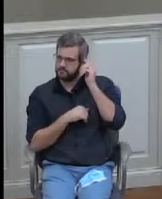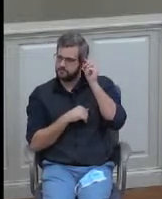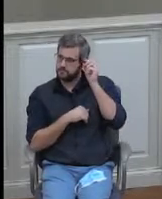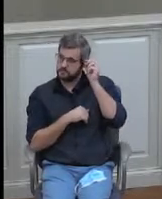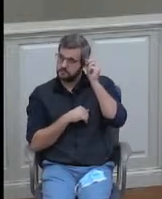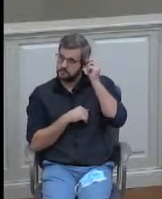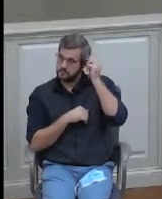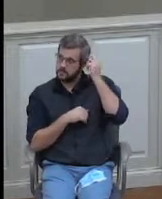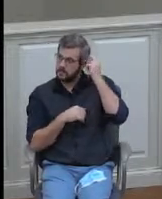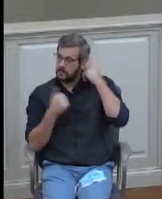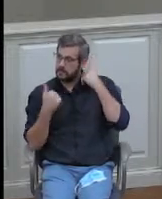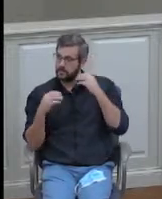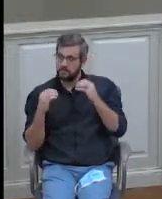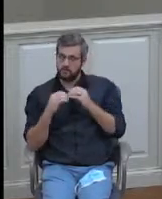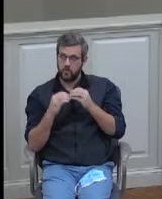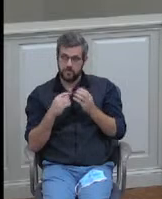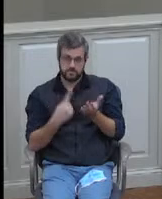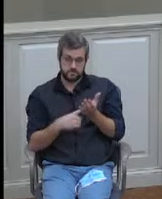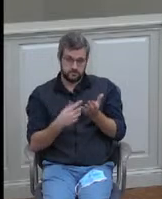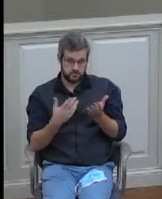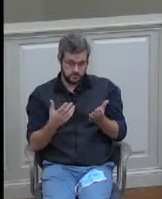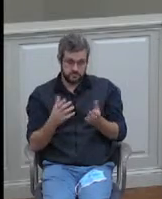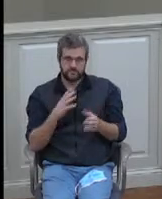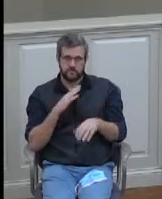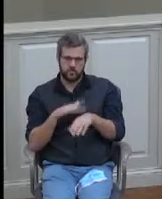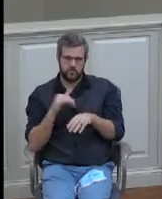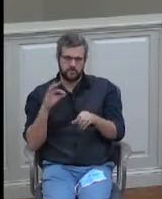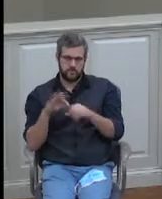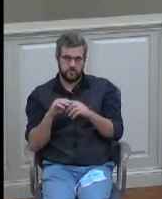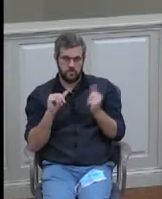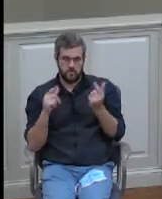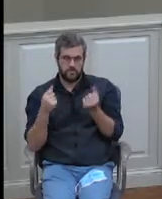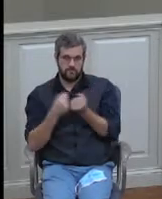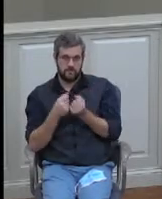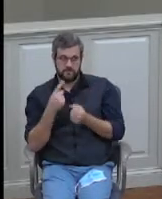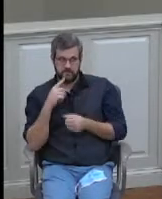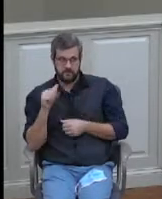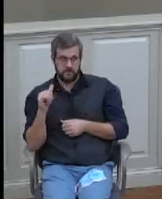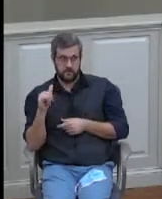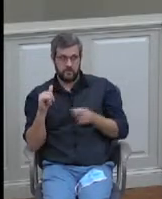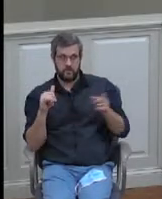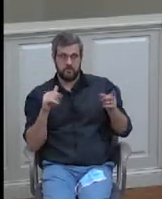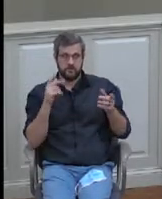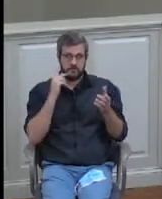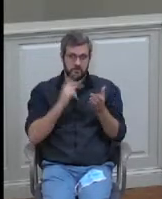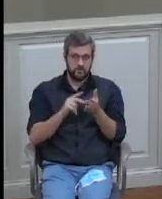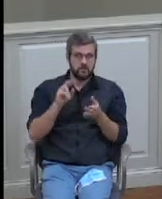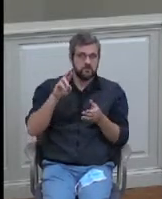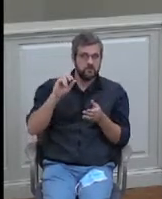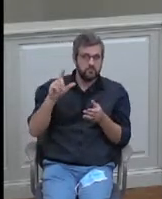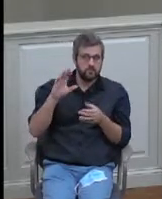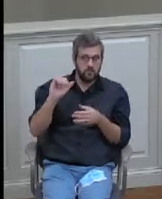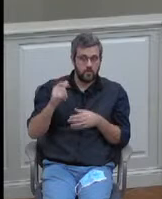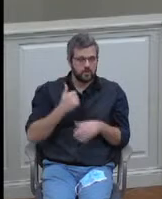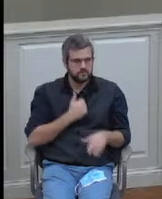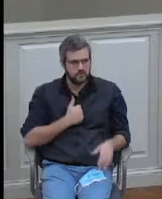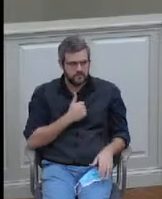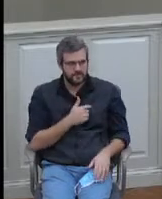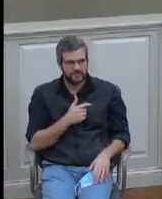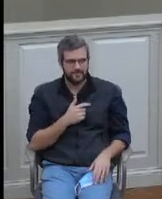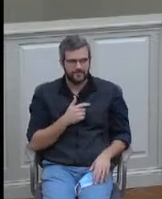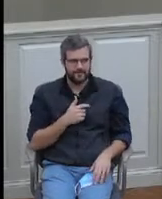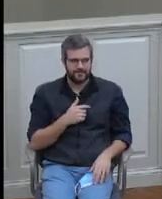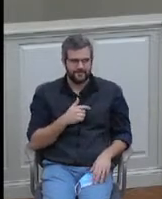Any further discussion? Seeing none, Chair will call the question. All in favor of the motion, say aye. After roll call. Oops, sorry, you're right. Oh,